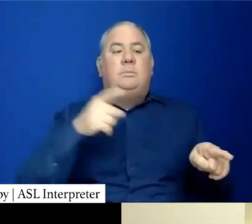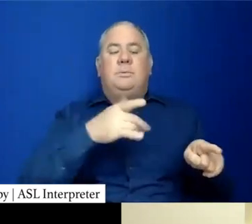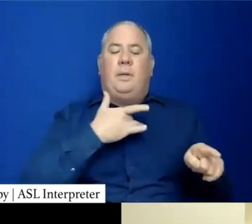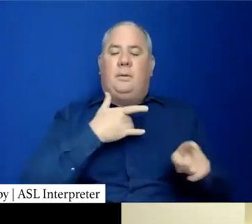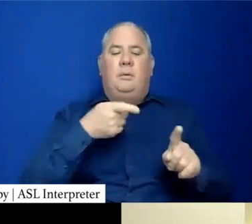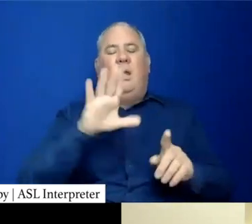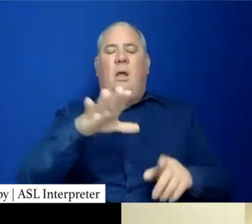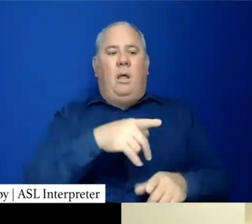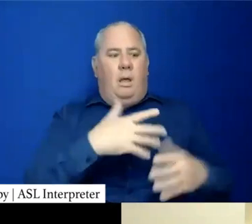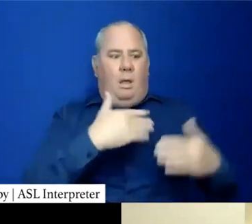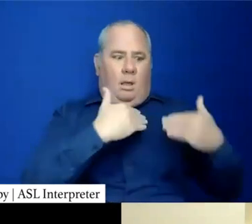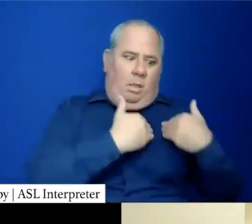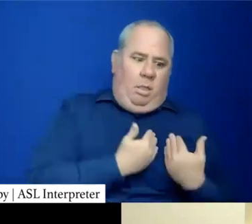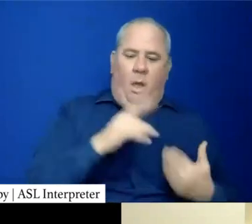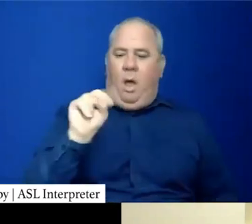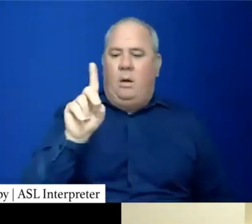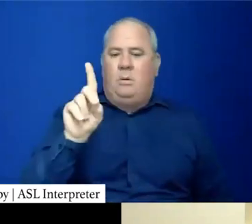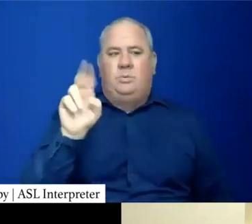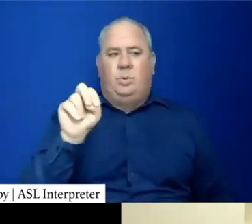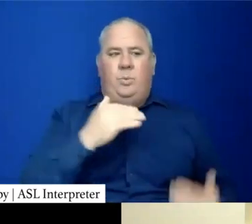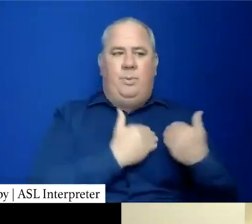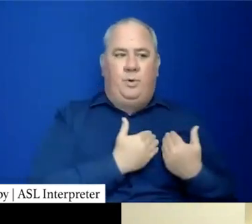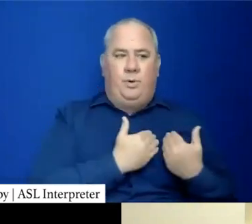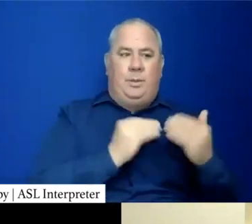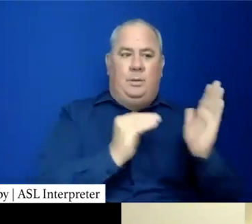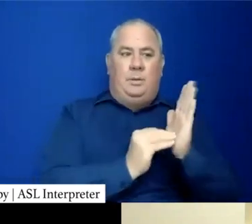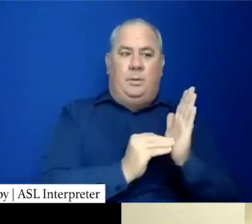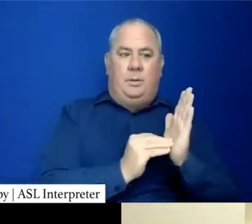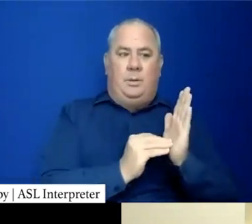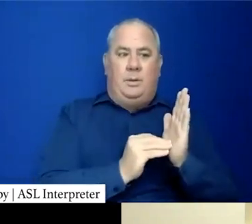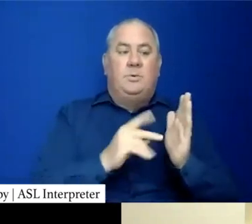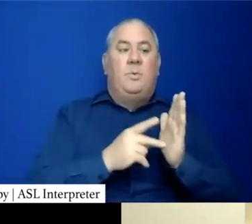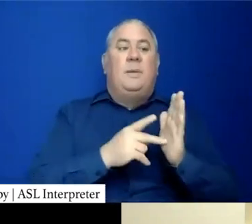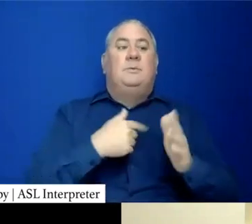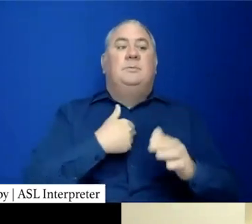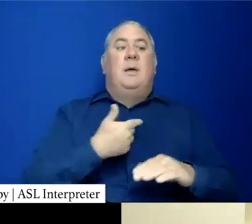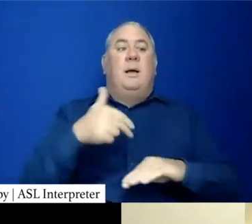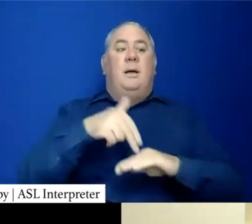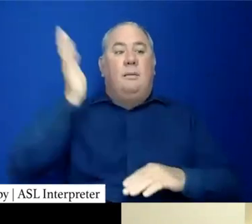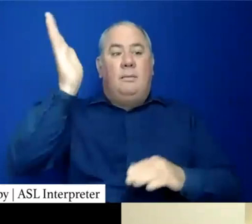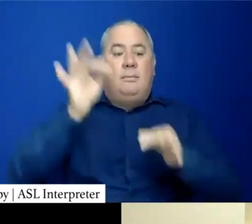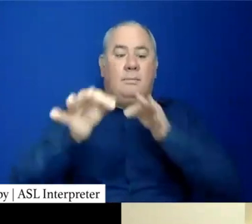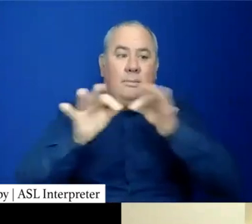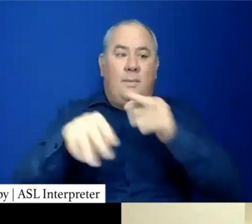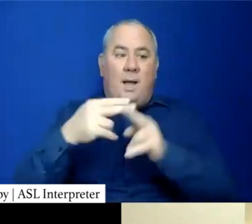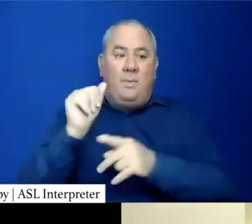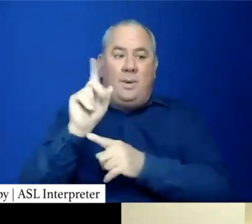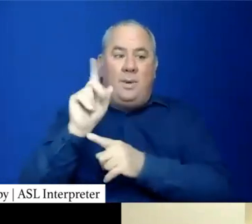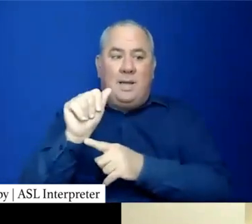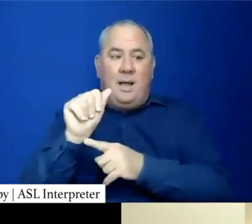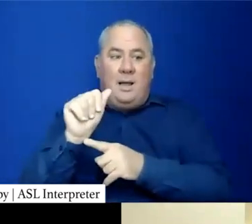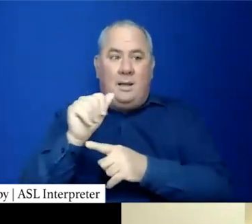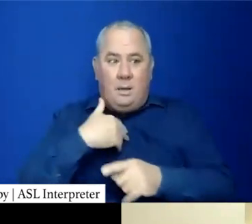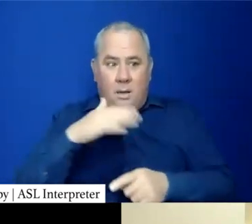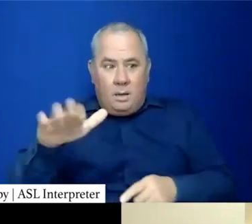ADA, and just the fact that I have to stand up in front of people when I'm training them on the ADA and tell them, like, sometimes my civil rights are a